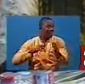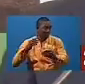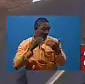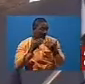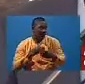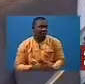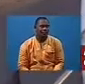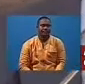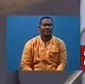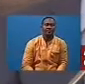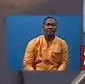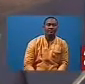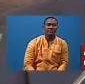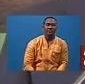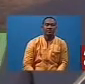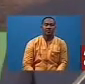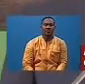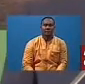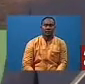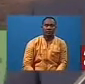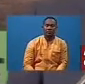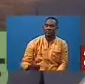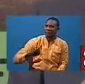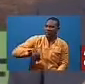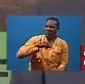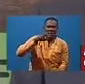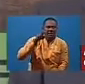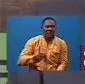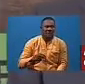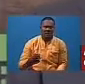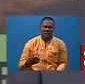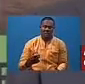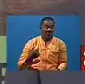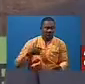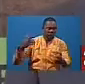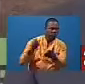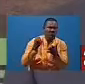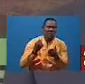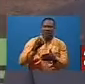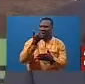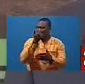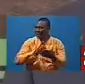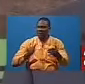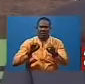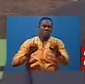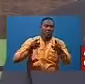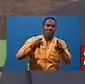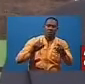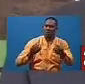development. We need to seize every opportunity to capacitate